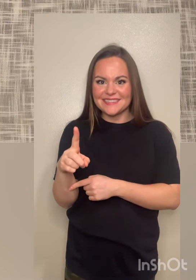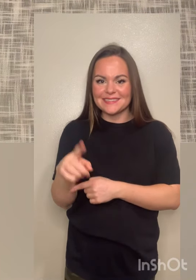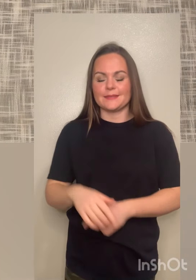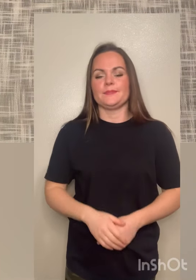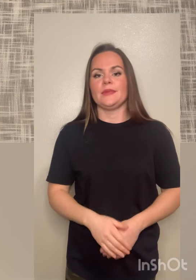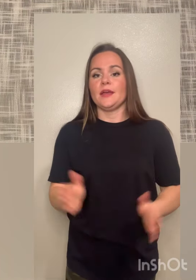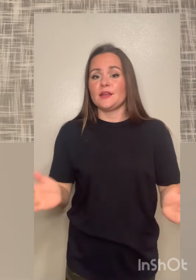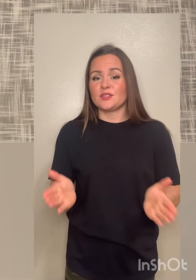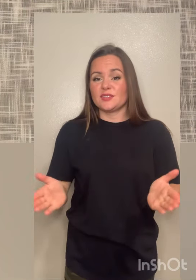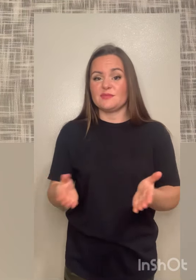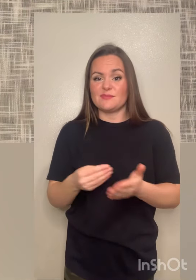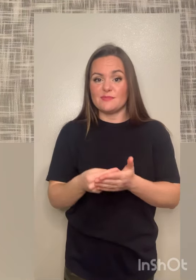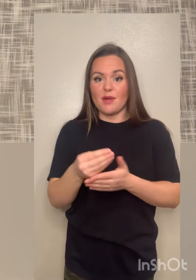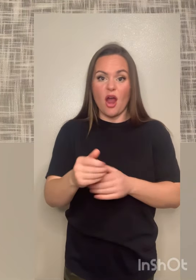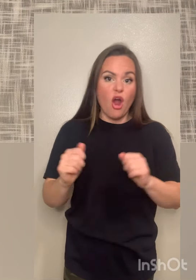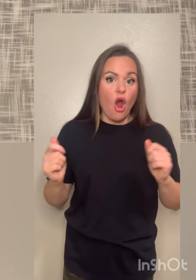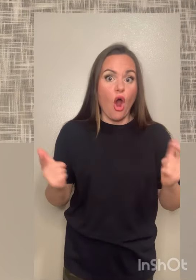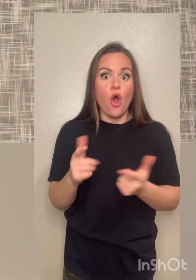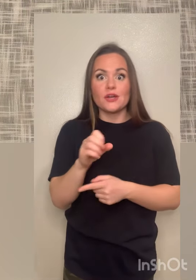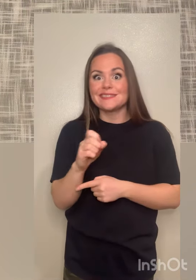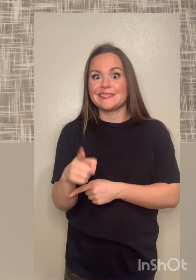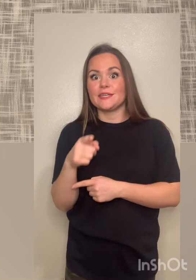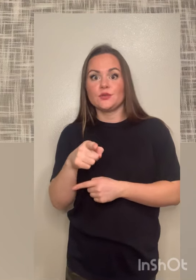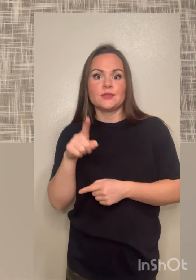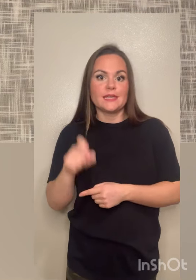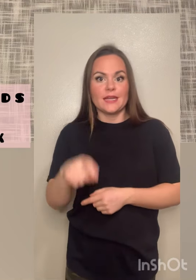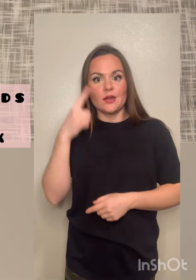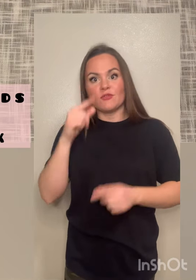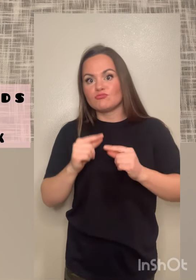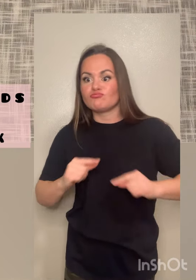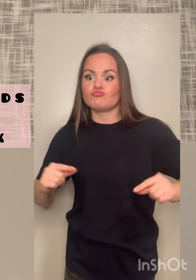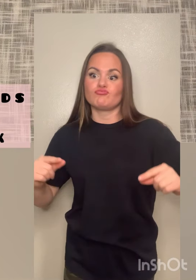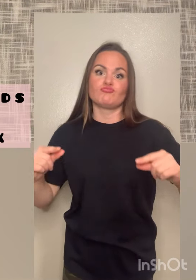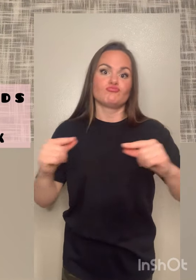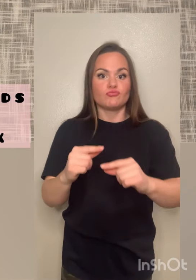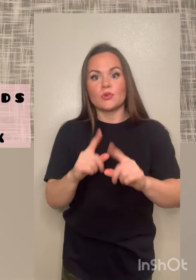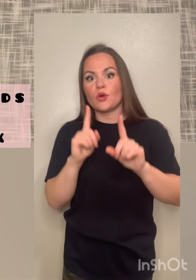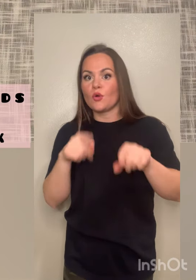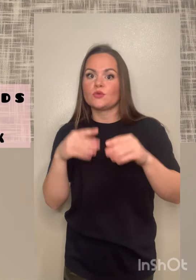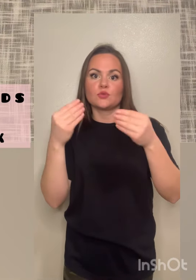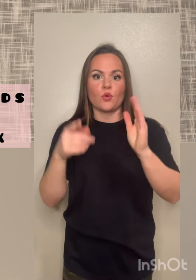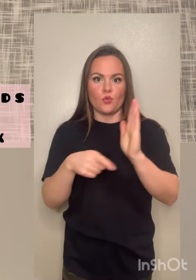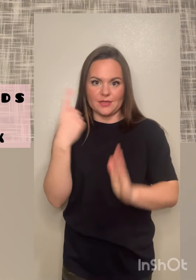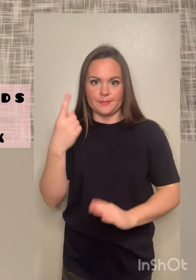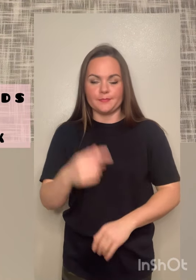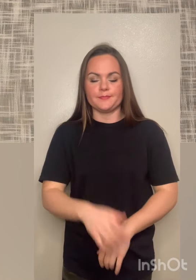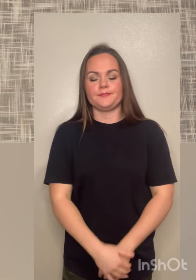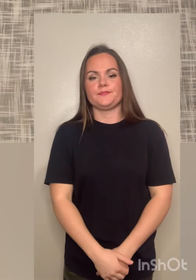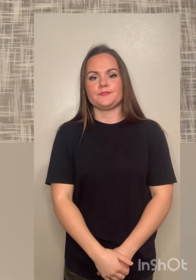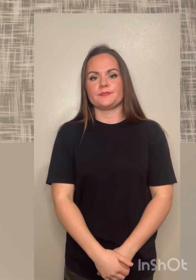want. Buy the seeds you'll start both indoors and outdoors at the same time.